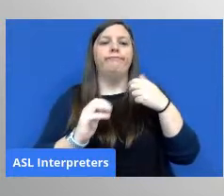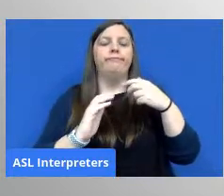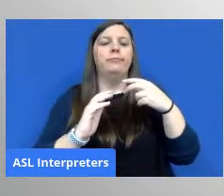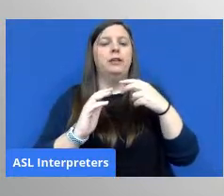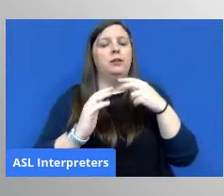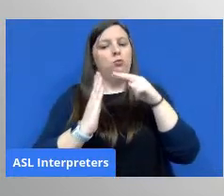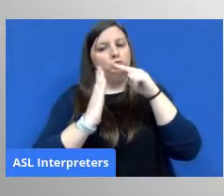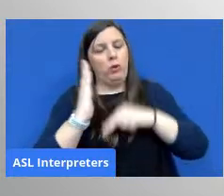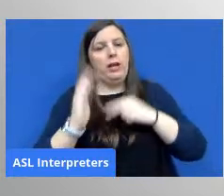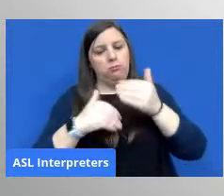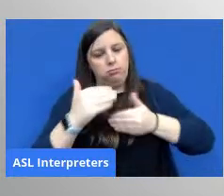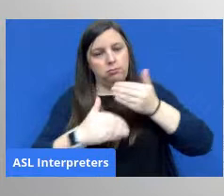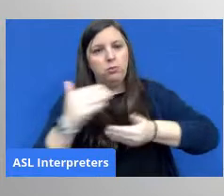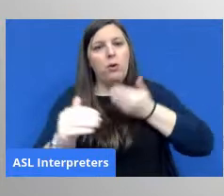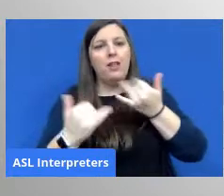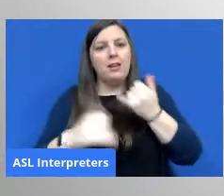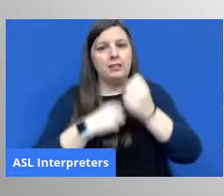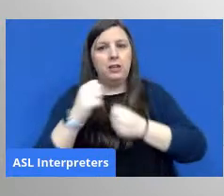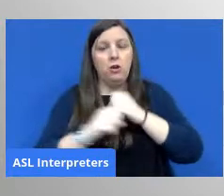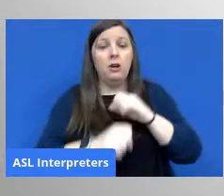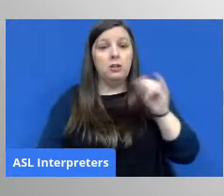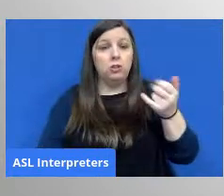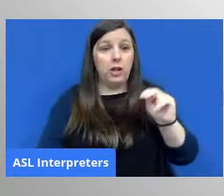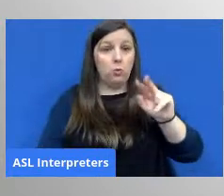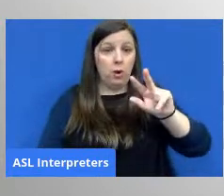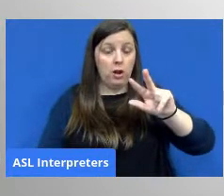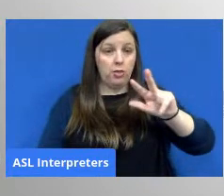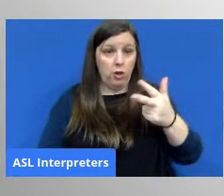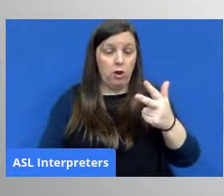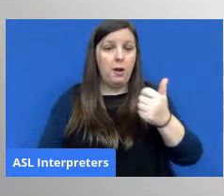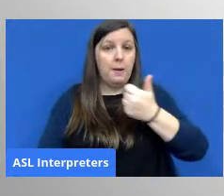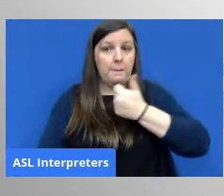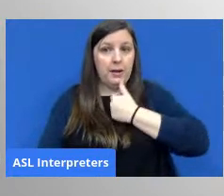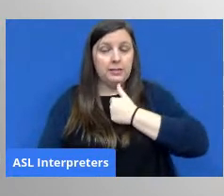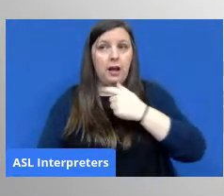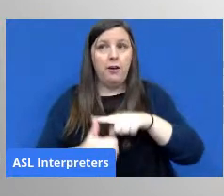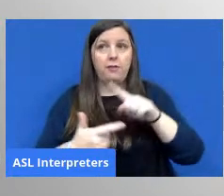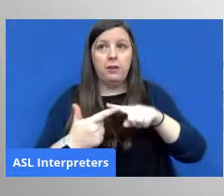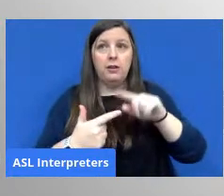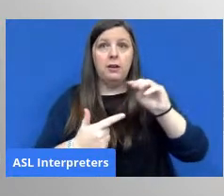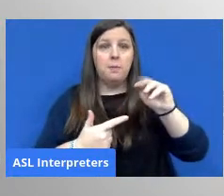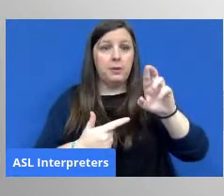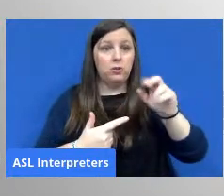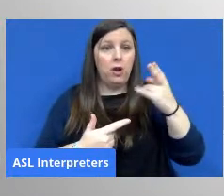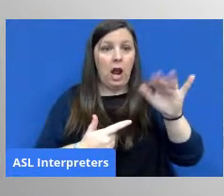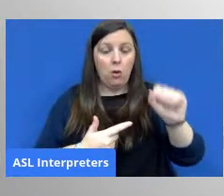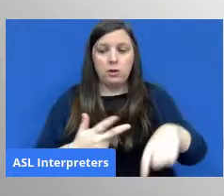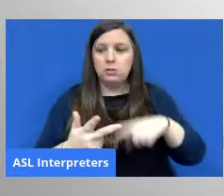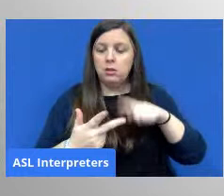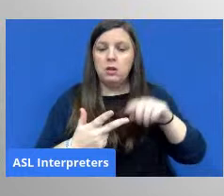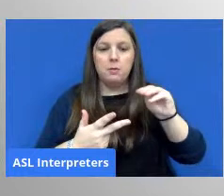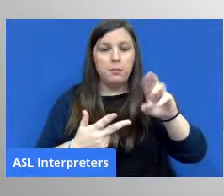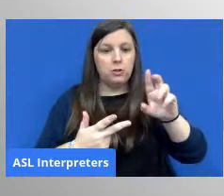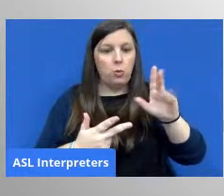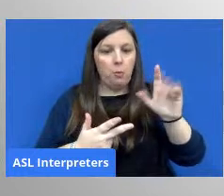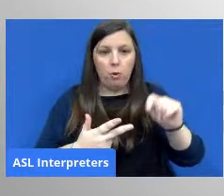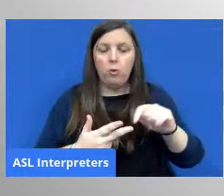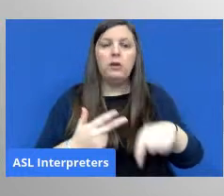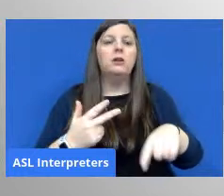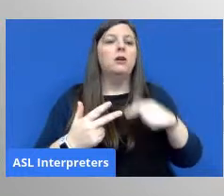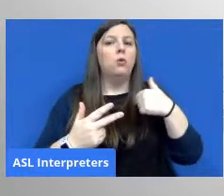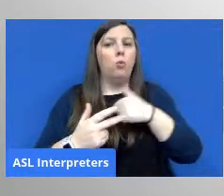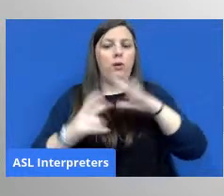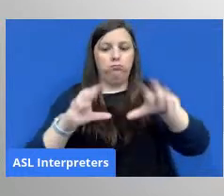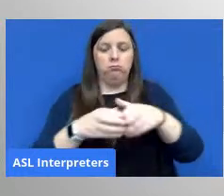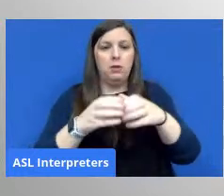January 3rd, Mr. Harris, Ms. Tillman, Mr. Pruitt, and I met to discuss ways of improving the process further. We're still